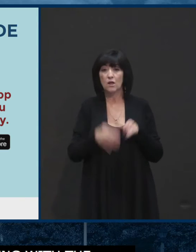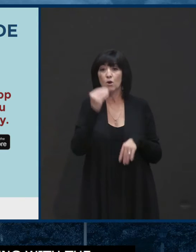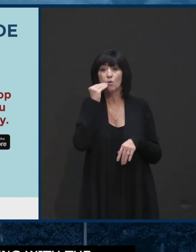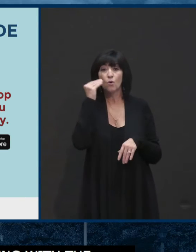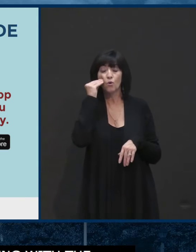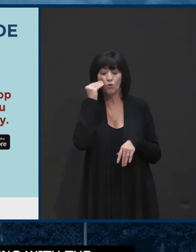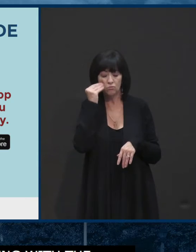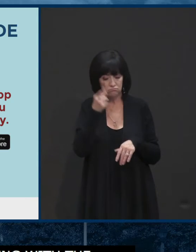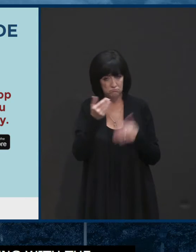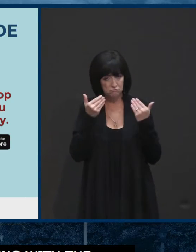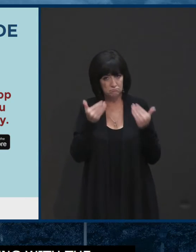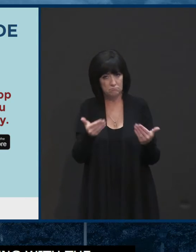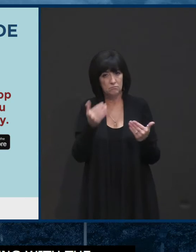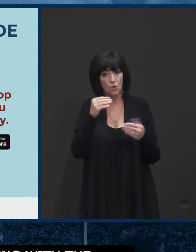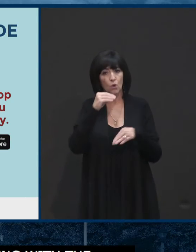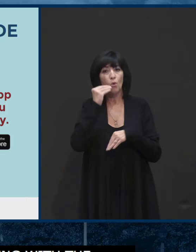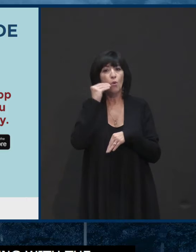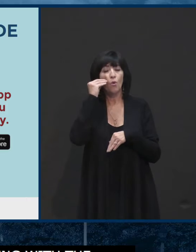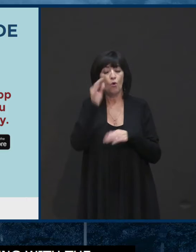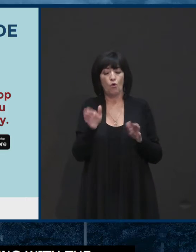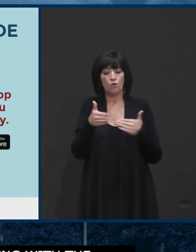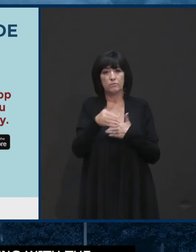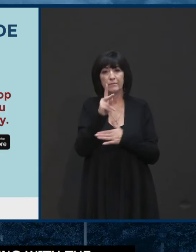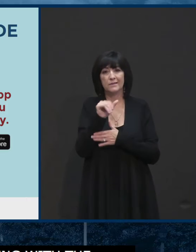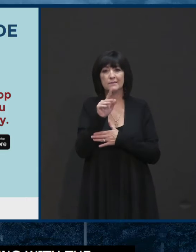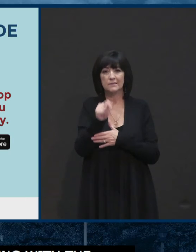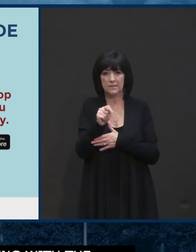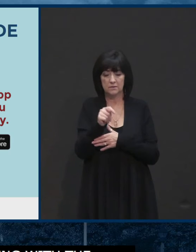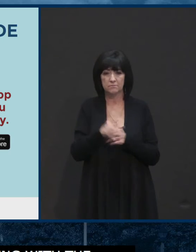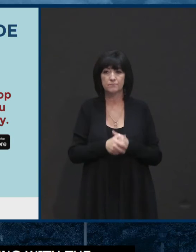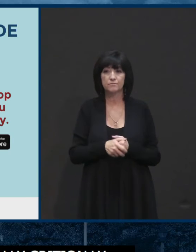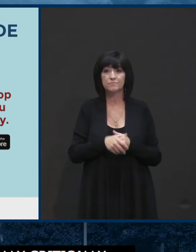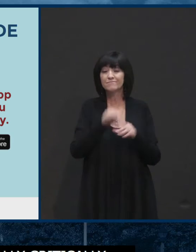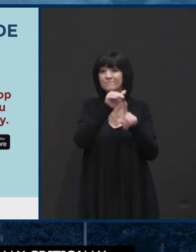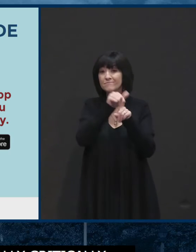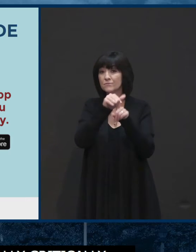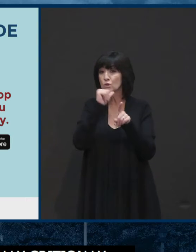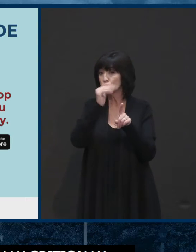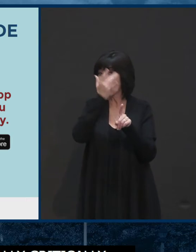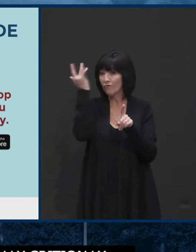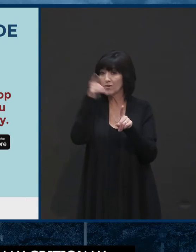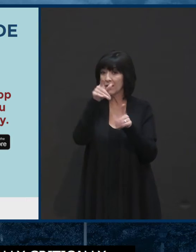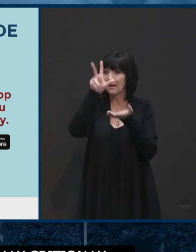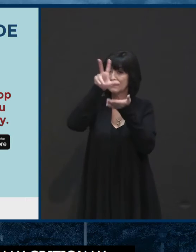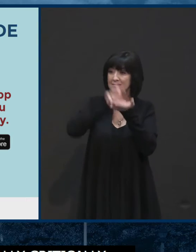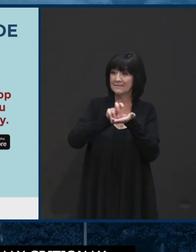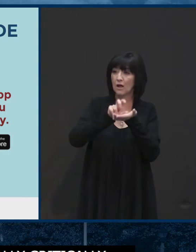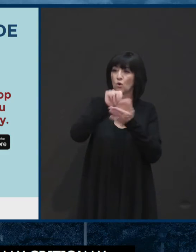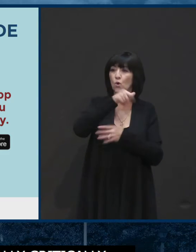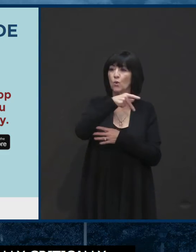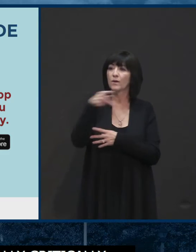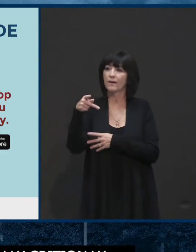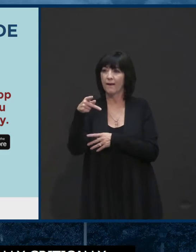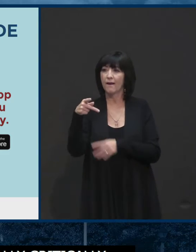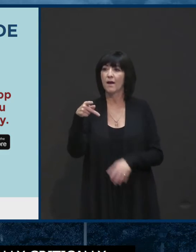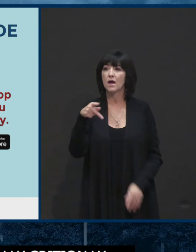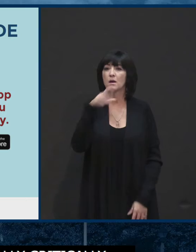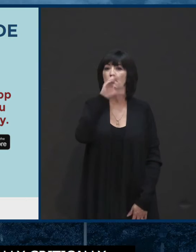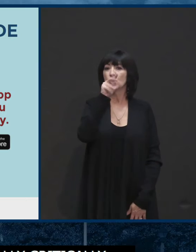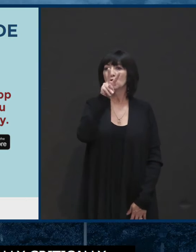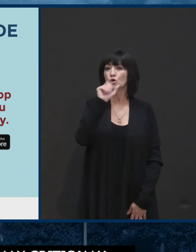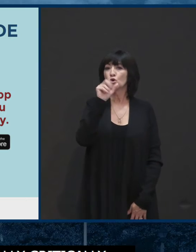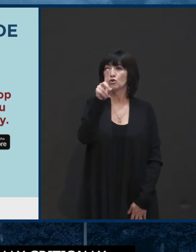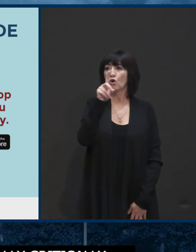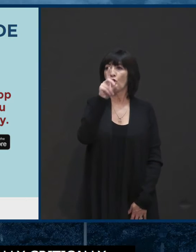the app, COVID Alert DE. It's a really good tool. I know the last time we counted, it was